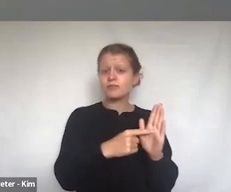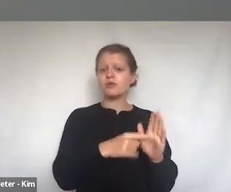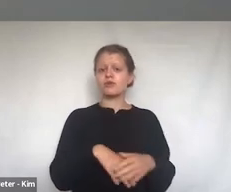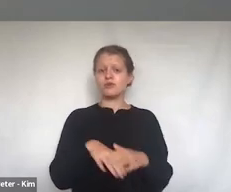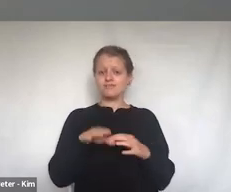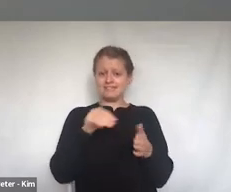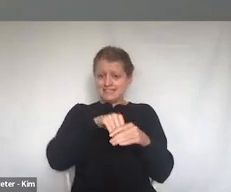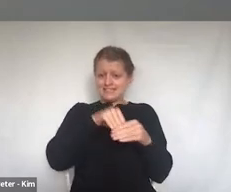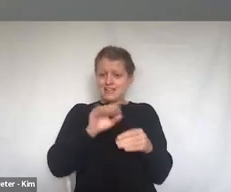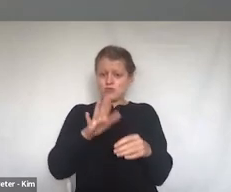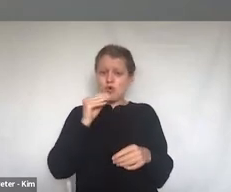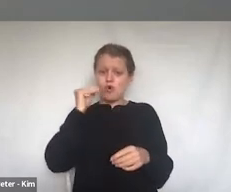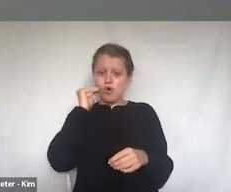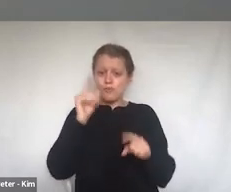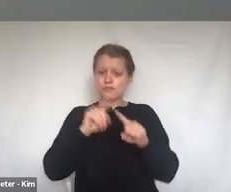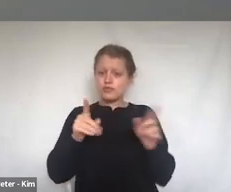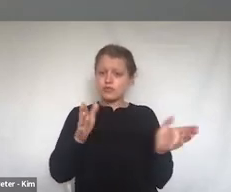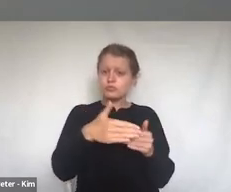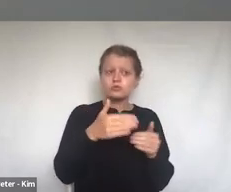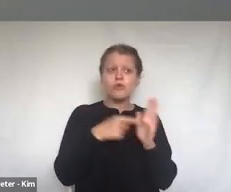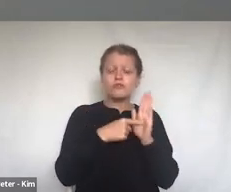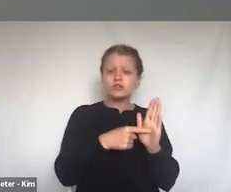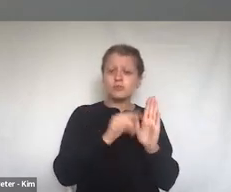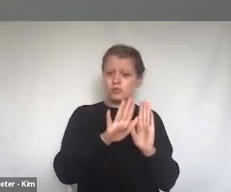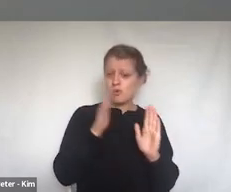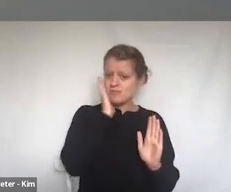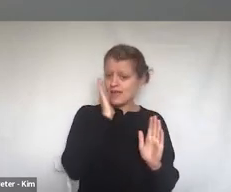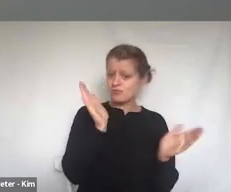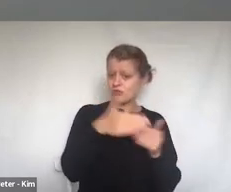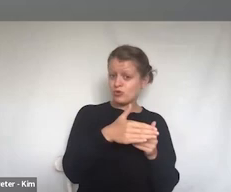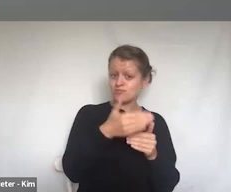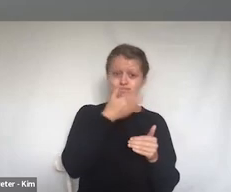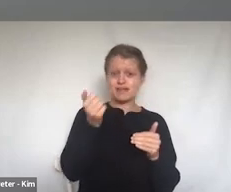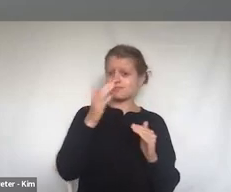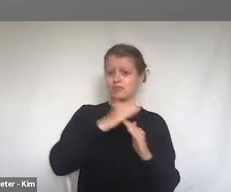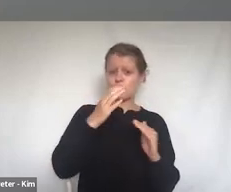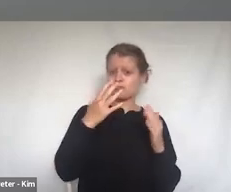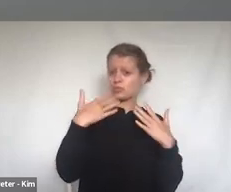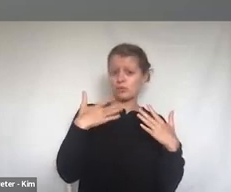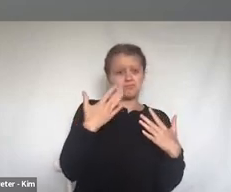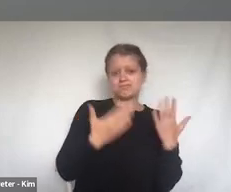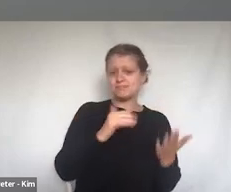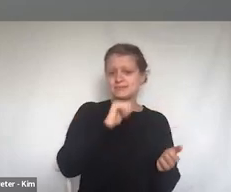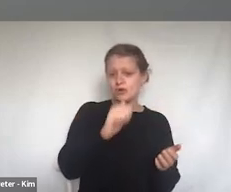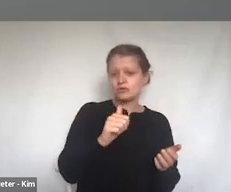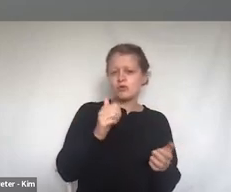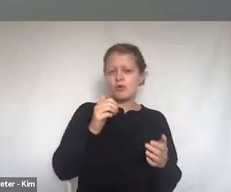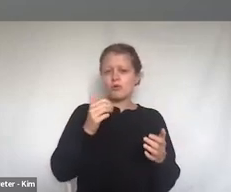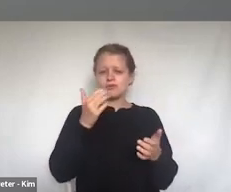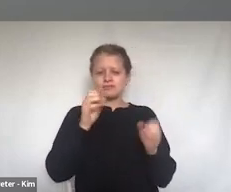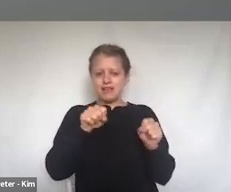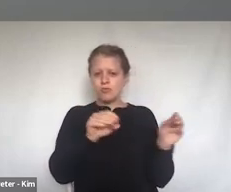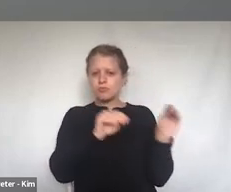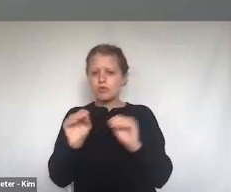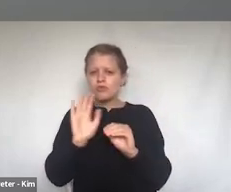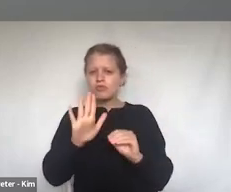your home. So for instance, your bedroom might not be the coolest place. So can you rearrange your furniture or your space